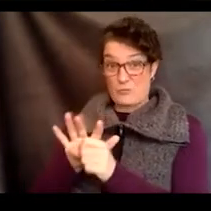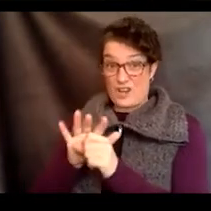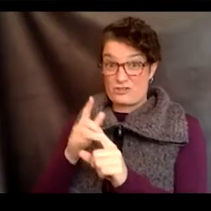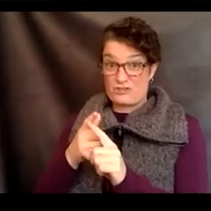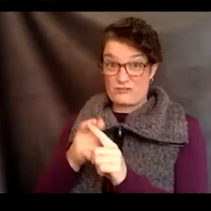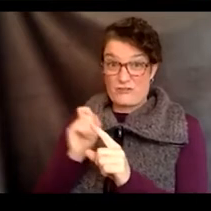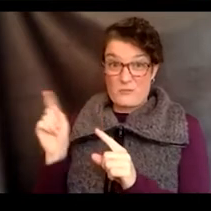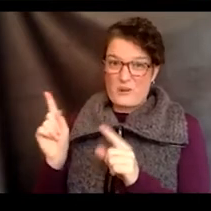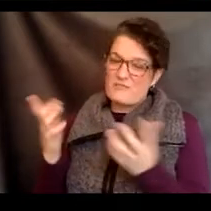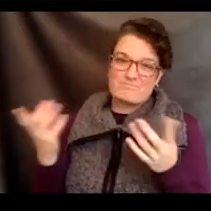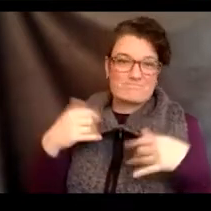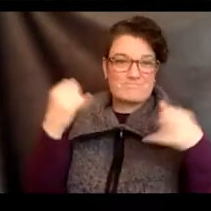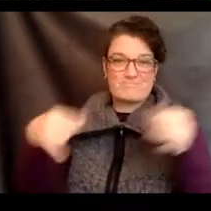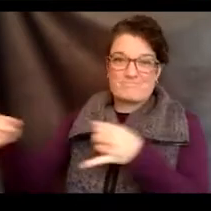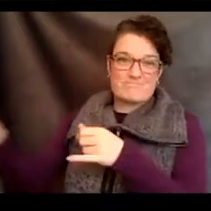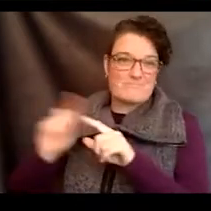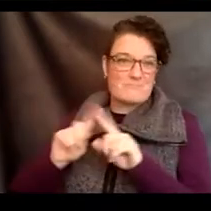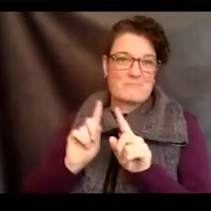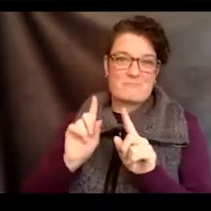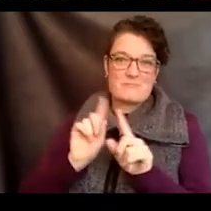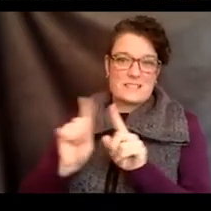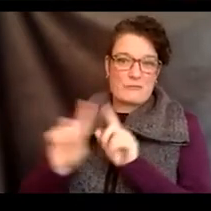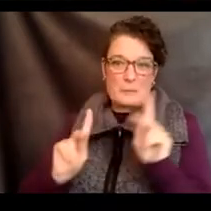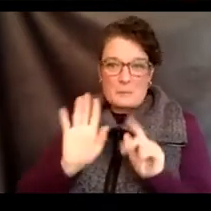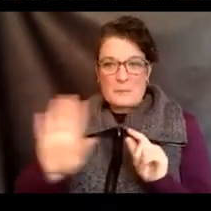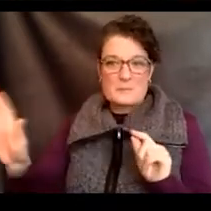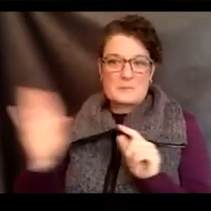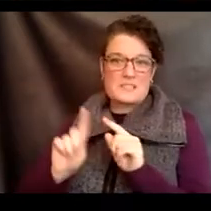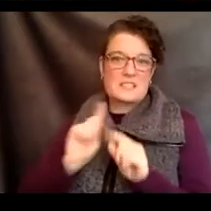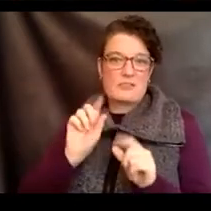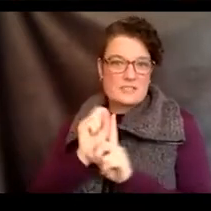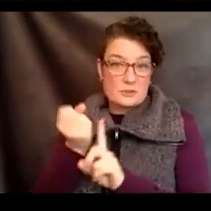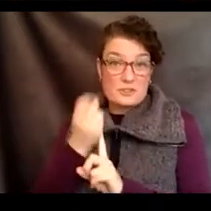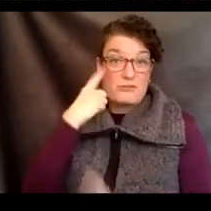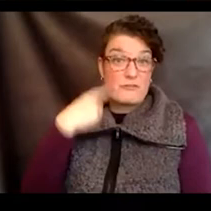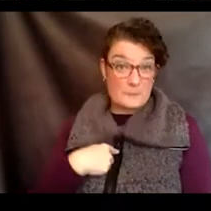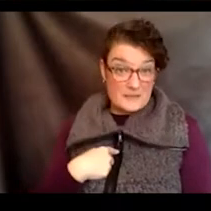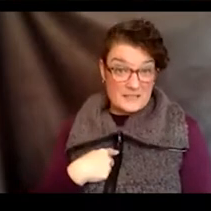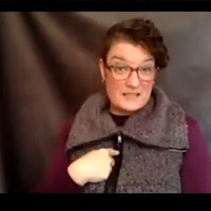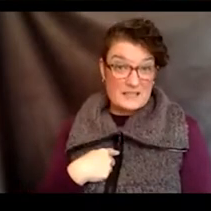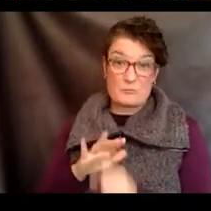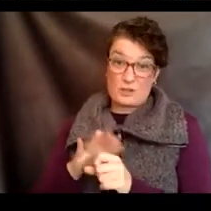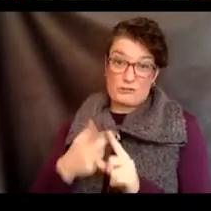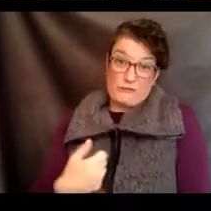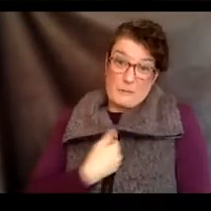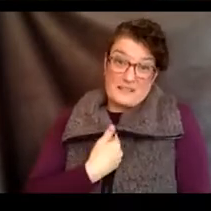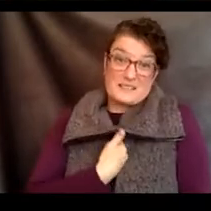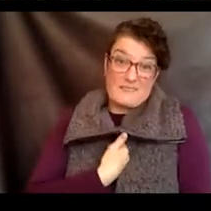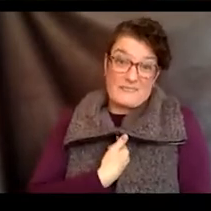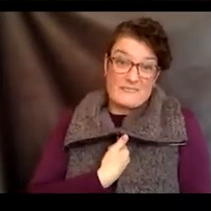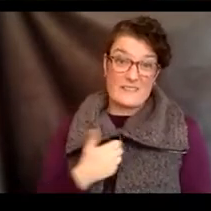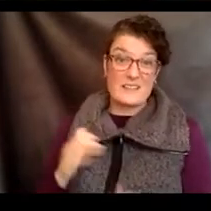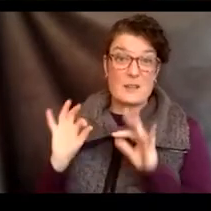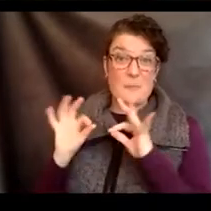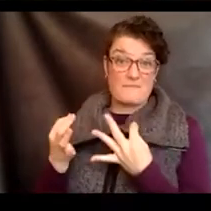different based on the person, based on, like, their situation and everything like that. For me, the pressure came from myself. And because, like, my family